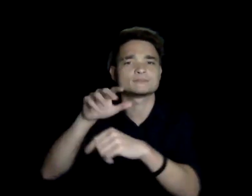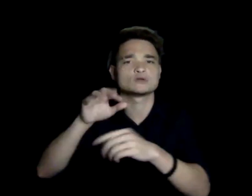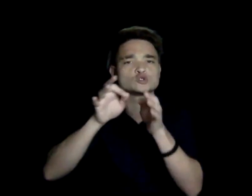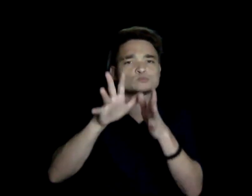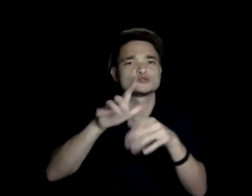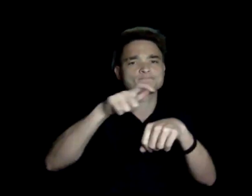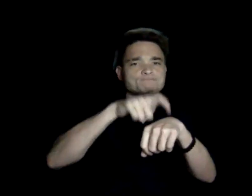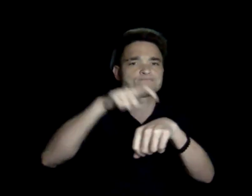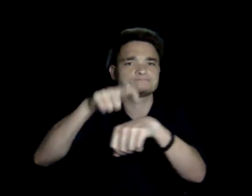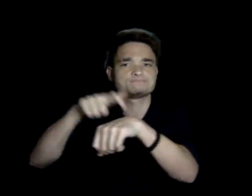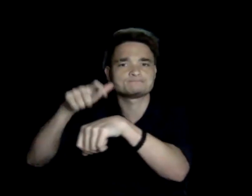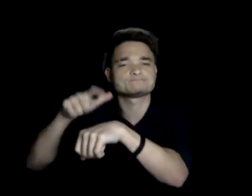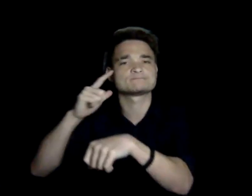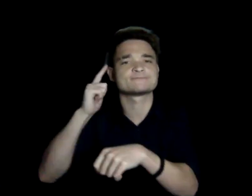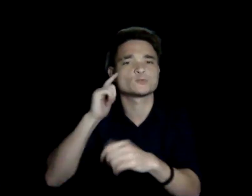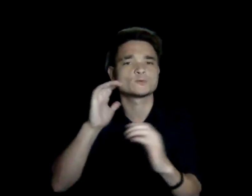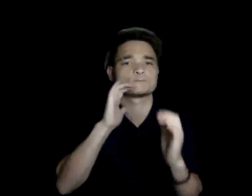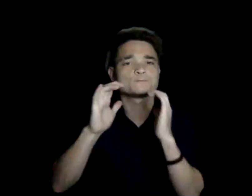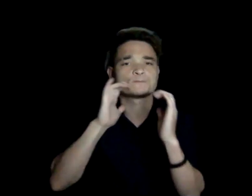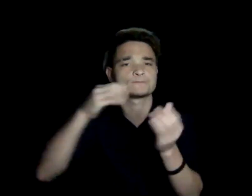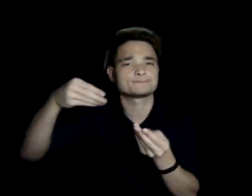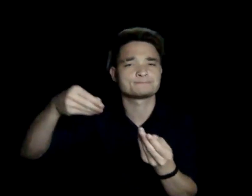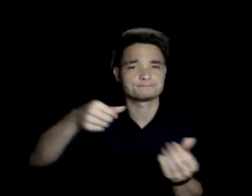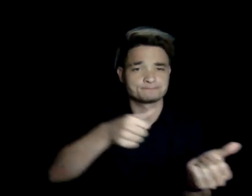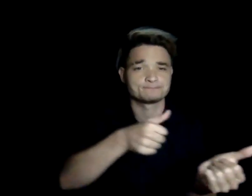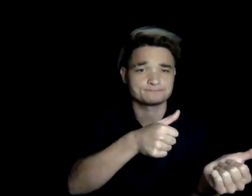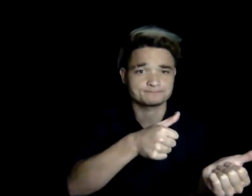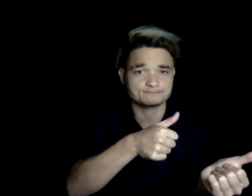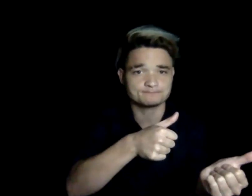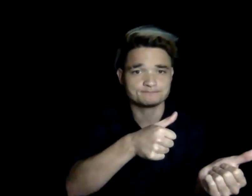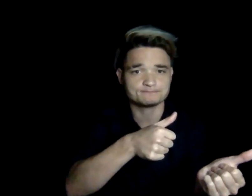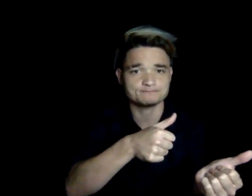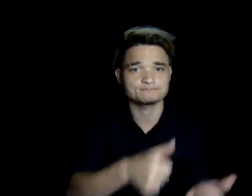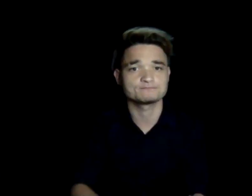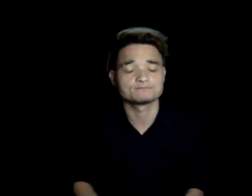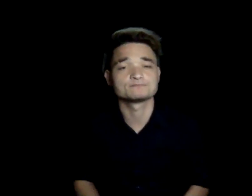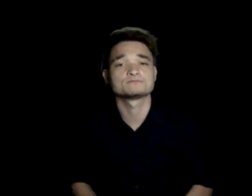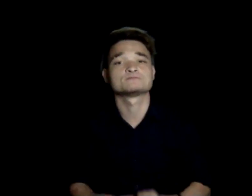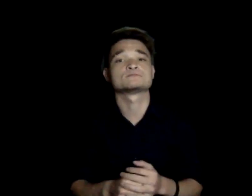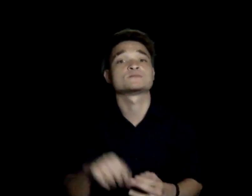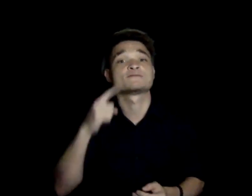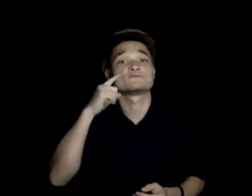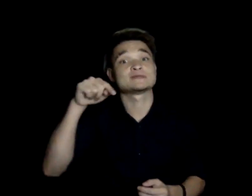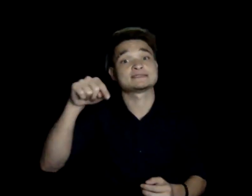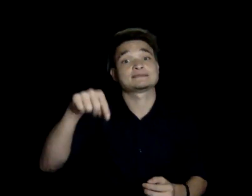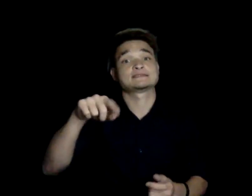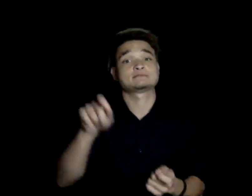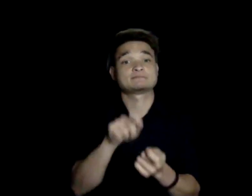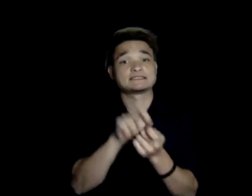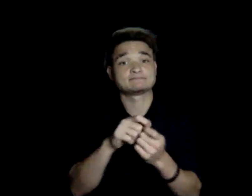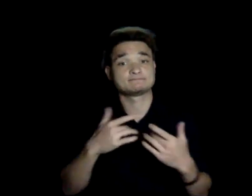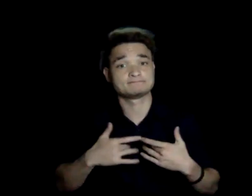So that way they can use it when the interpreters switch at the right time for smooth communication.